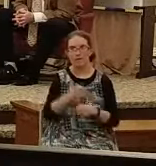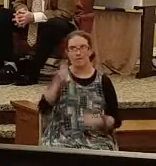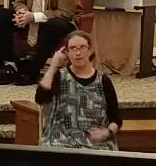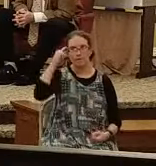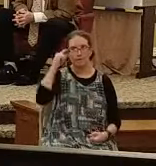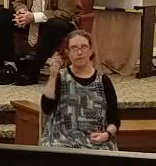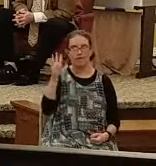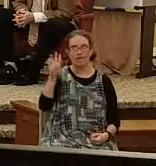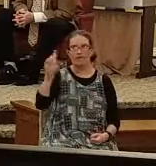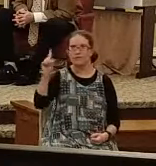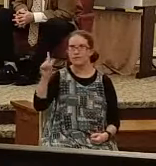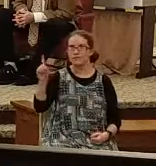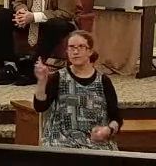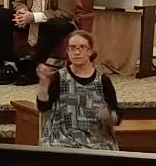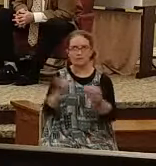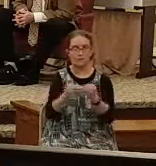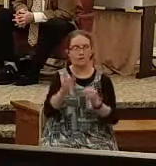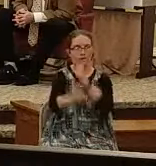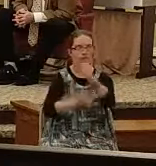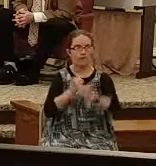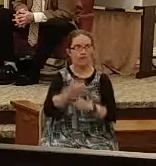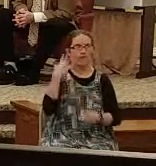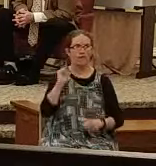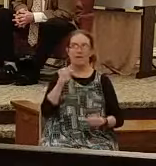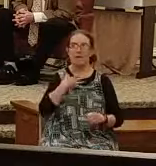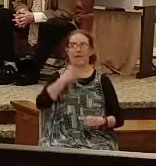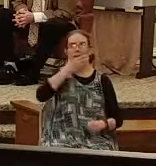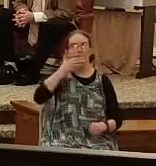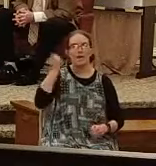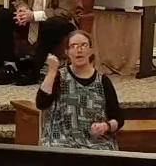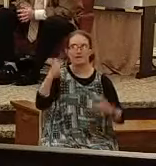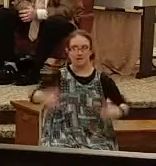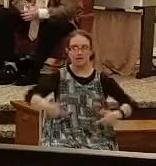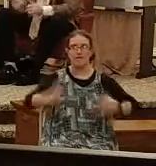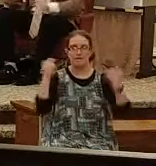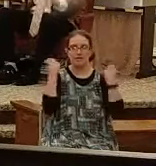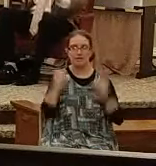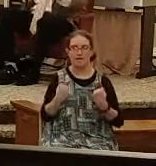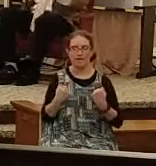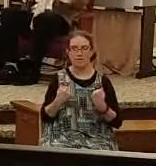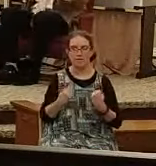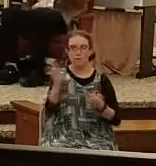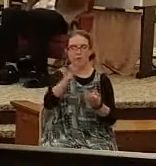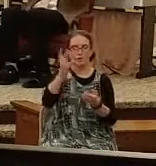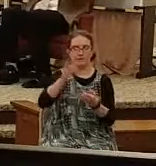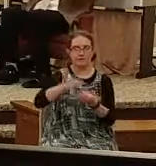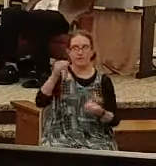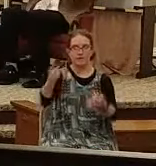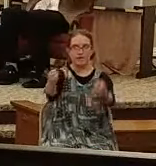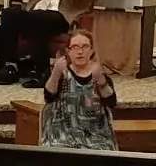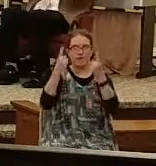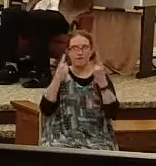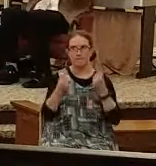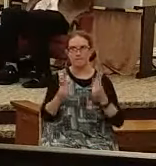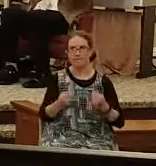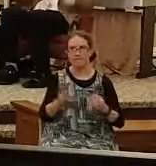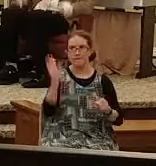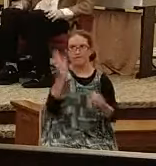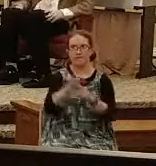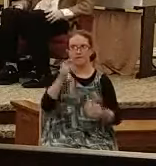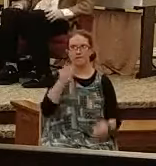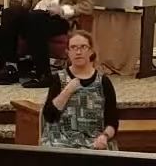mind 51 plus years ago that this is the best life I could ever have. Amen. The Holy Ghost came in and he